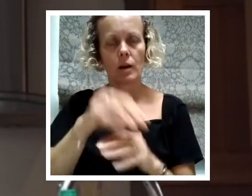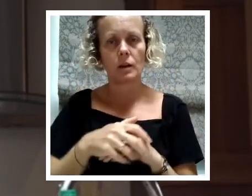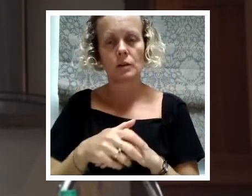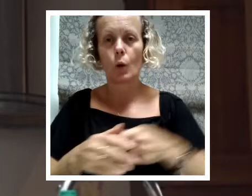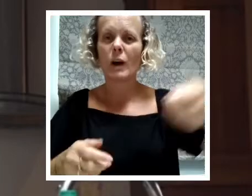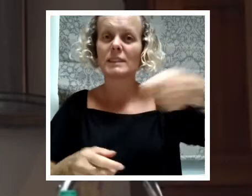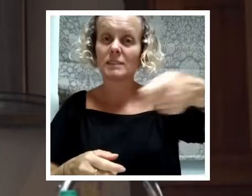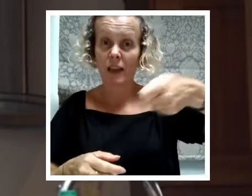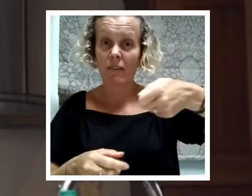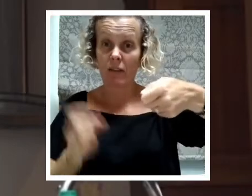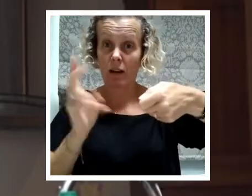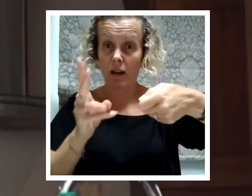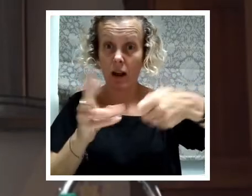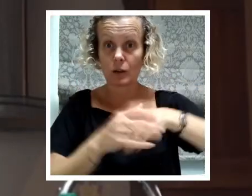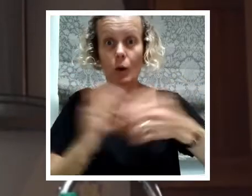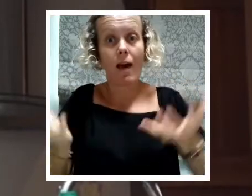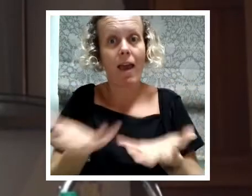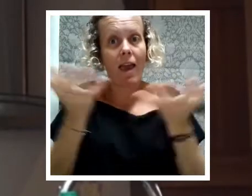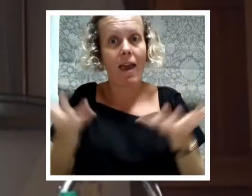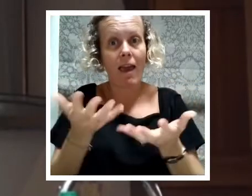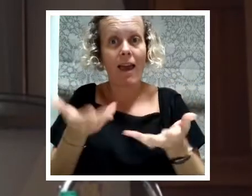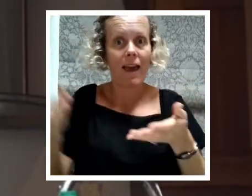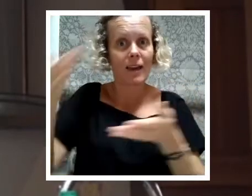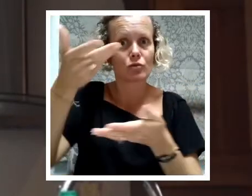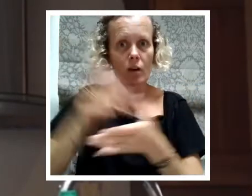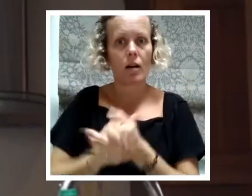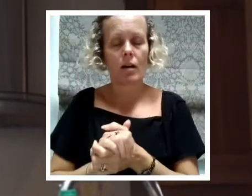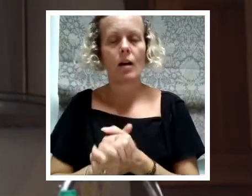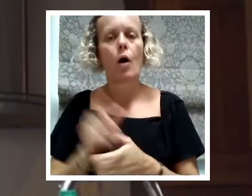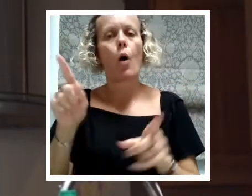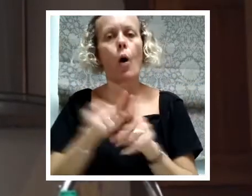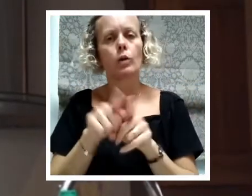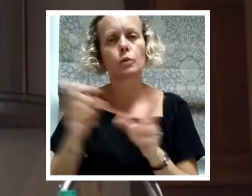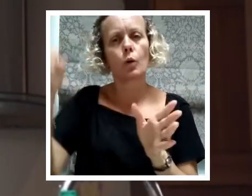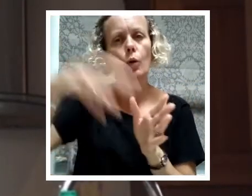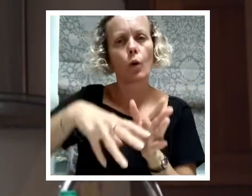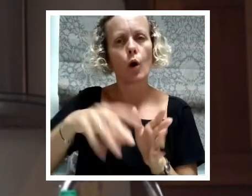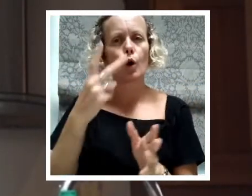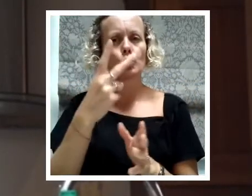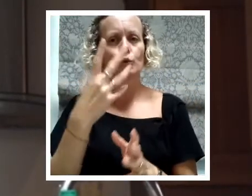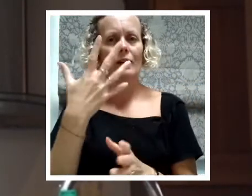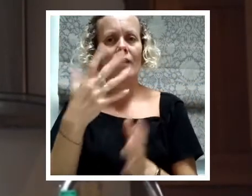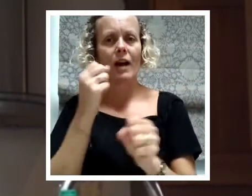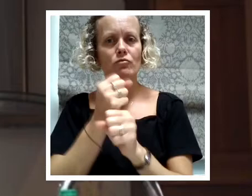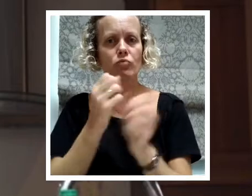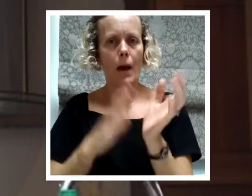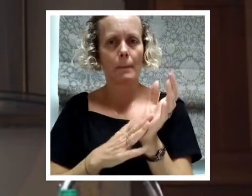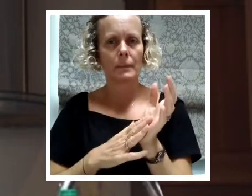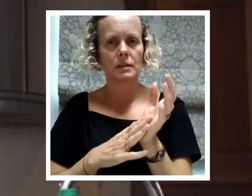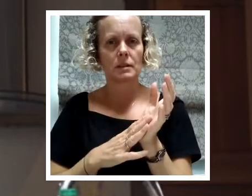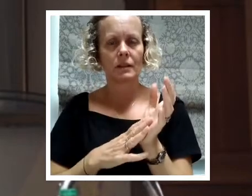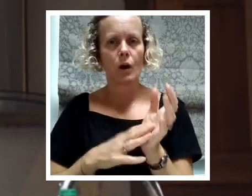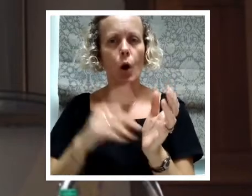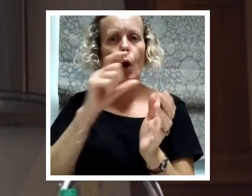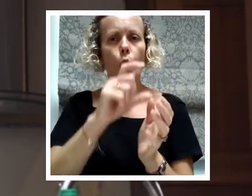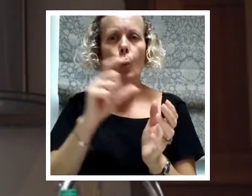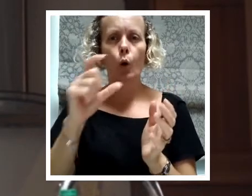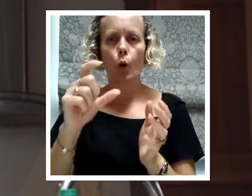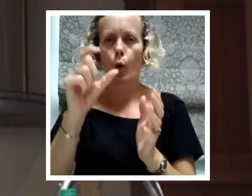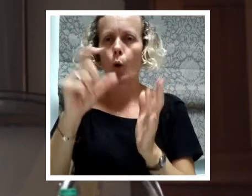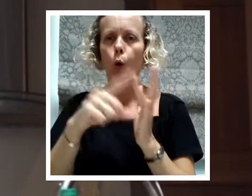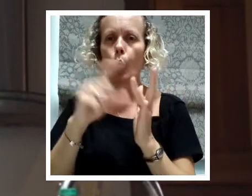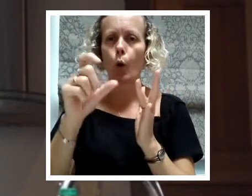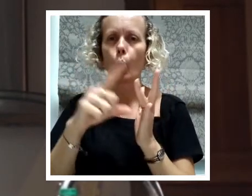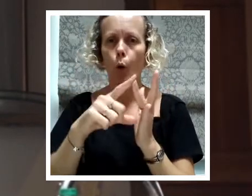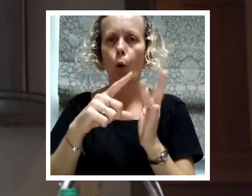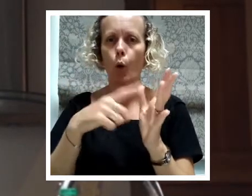to pop that in the sieve, add our air. We are also going to pop in here 25 grams of cocoa powder.